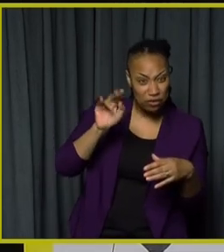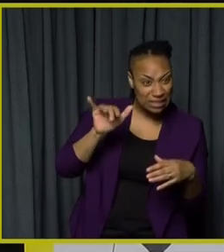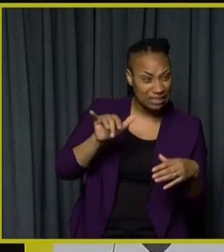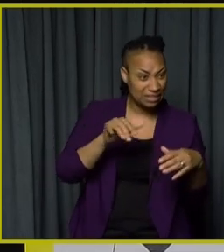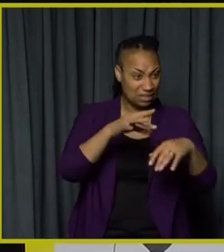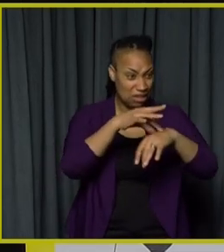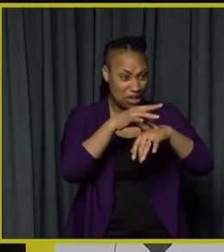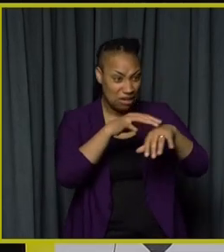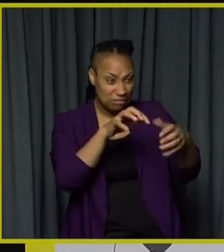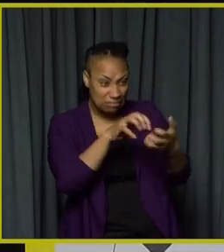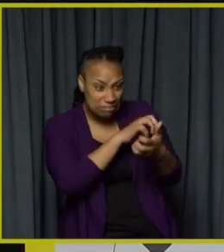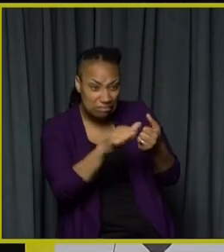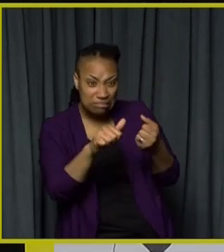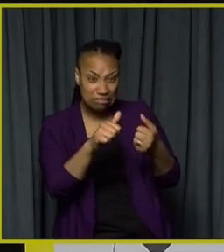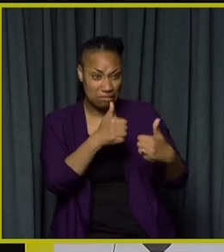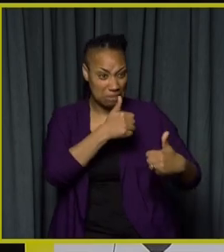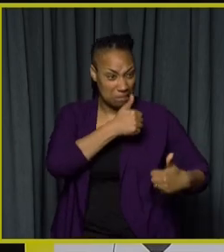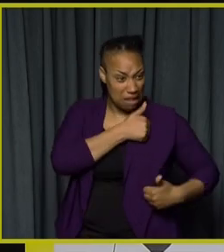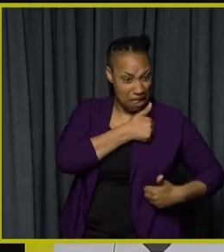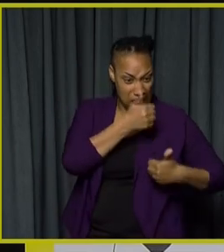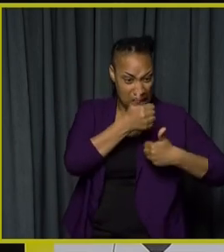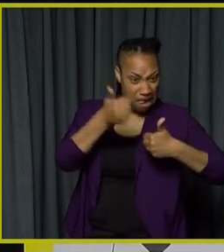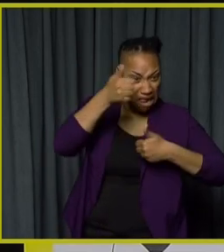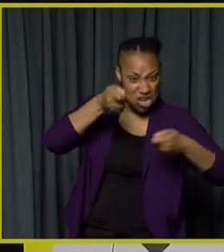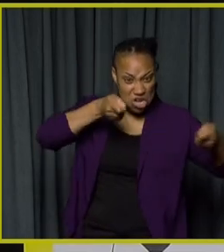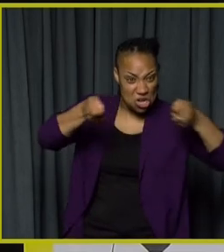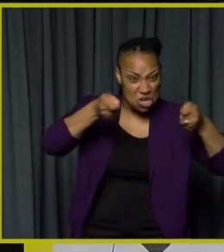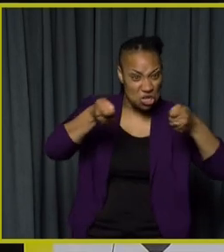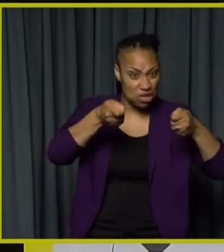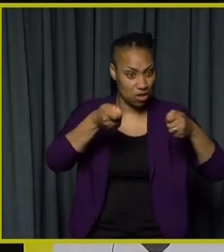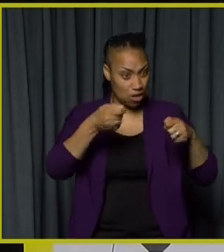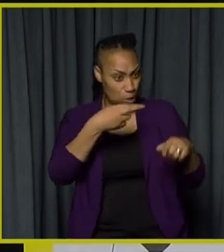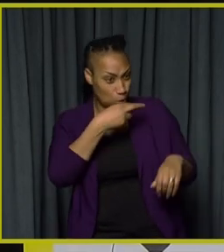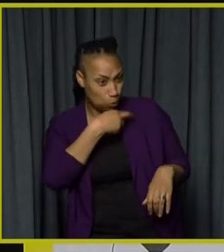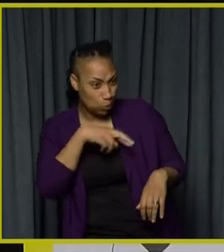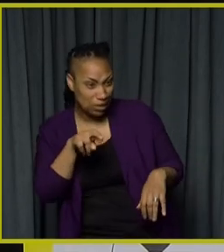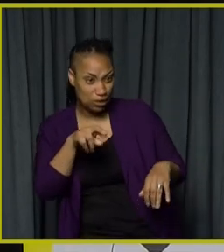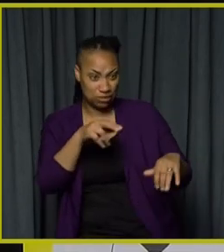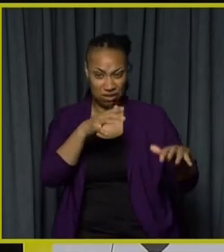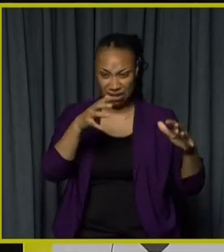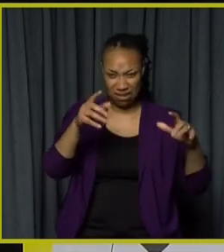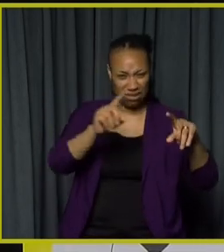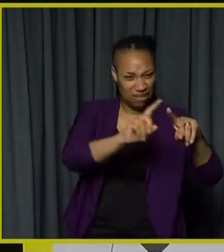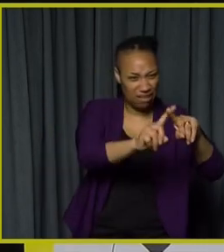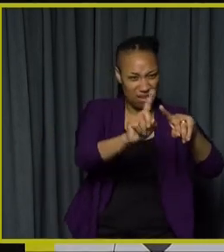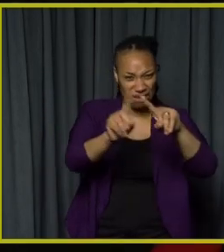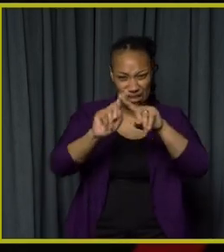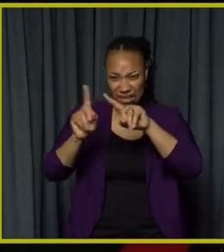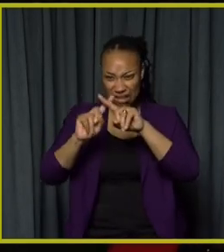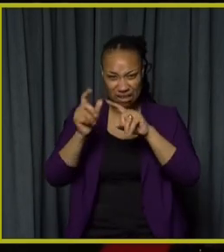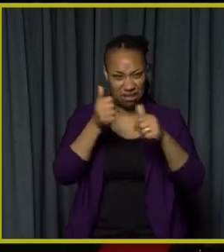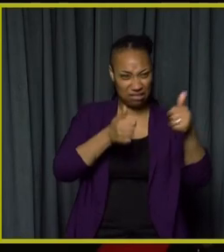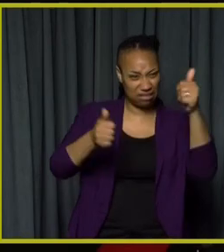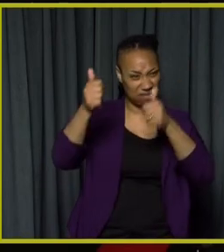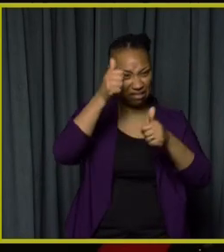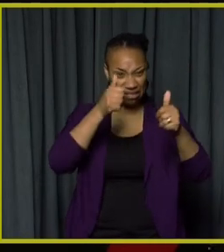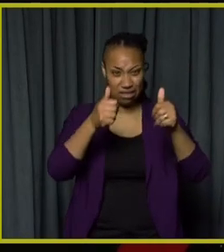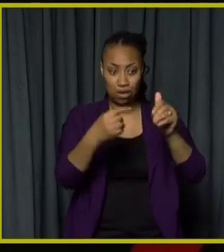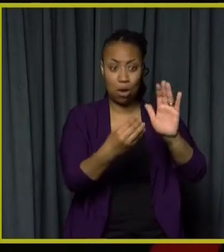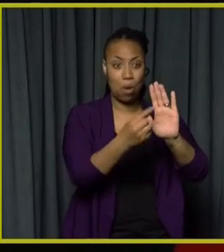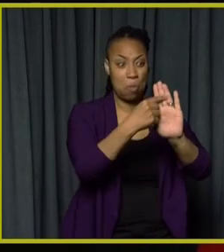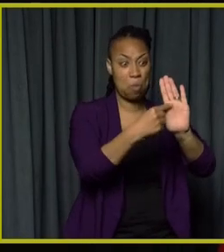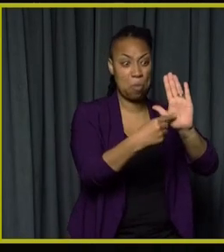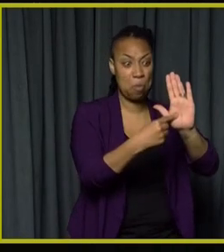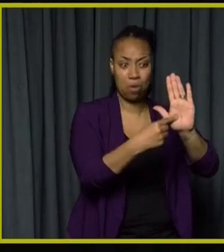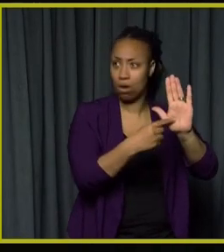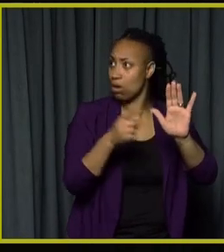the distorted moral narrative of religious nationalism or militarism and the war economy. And we need to vote